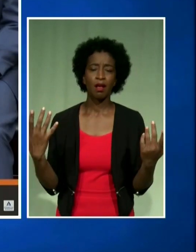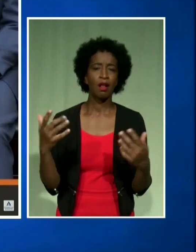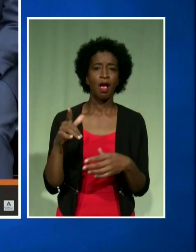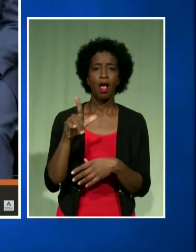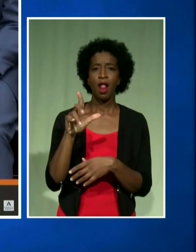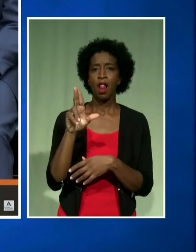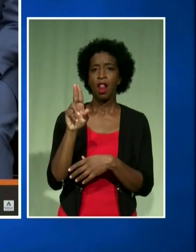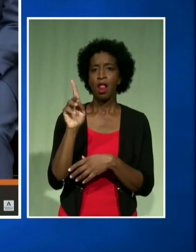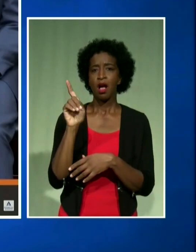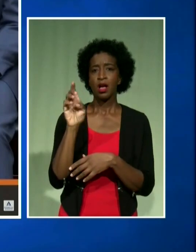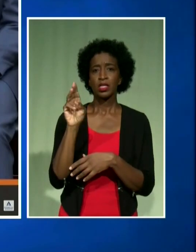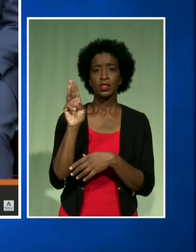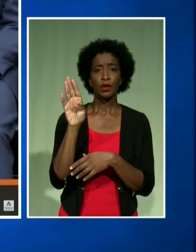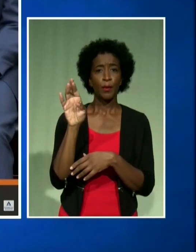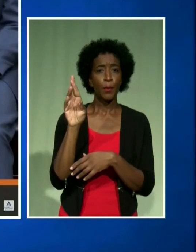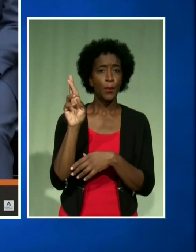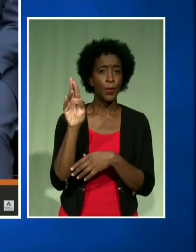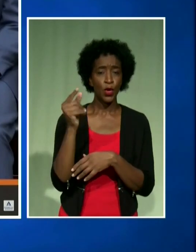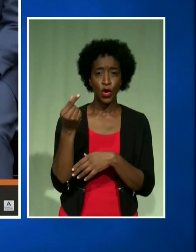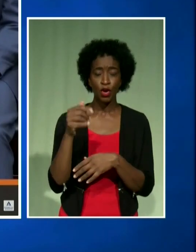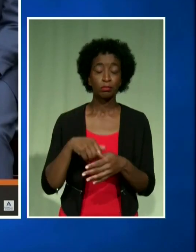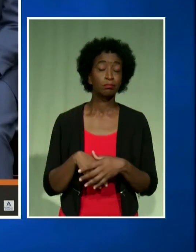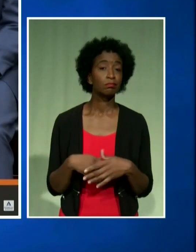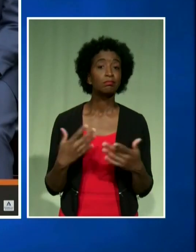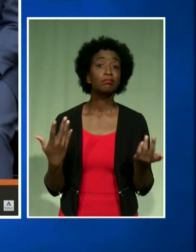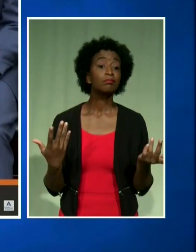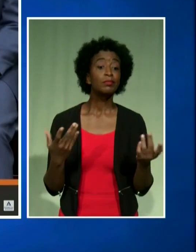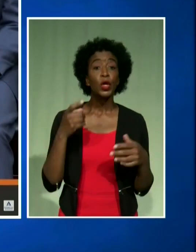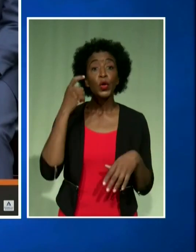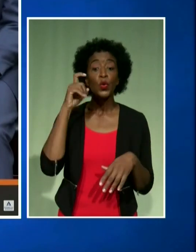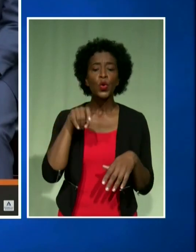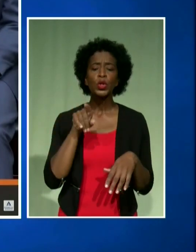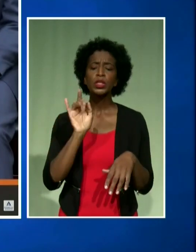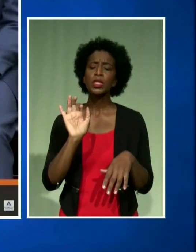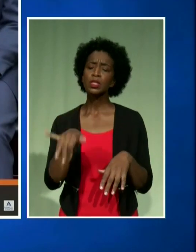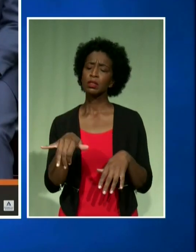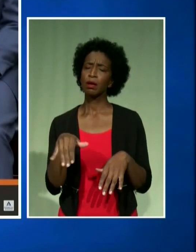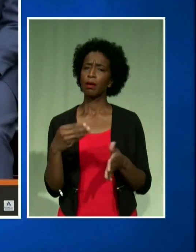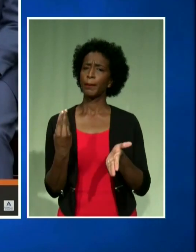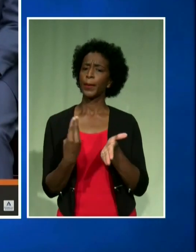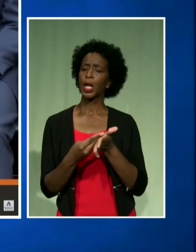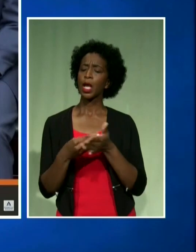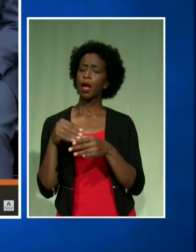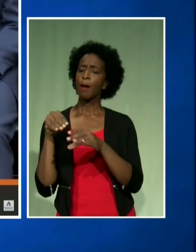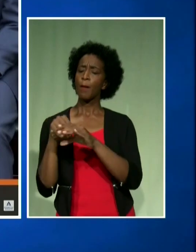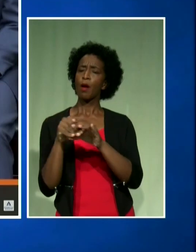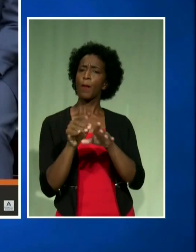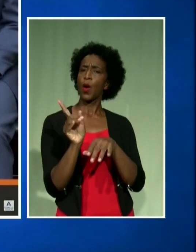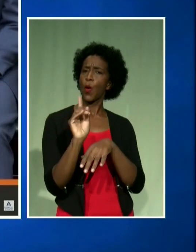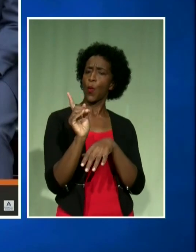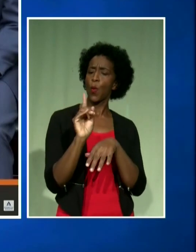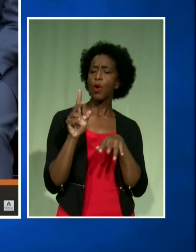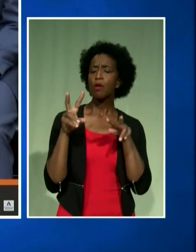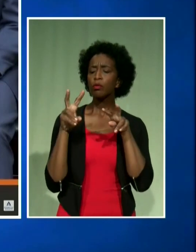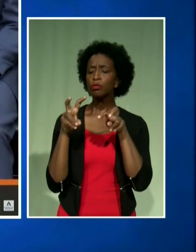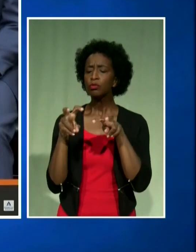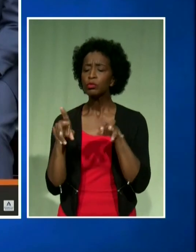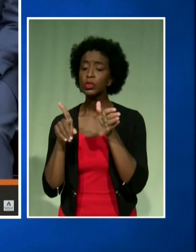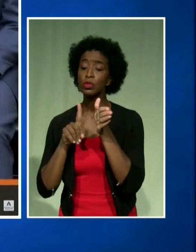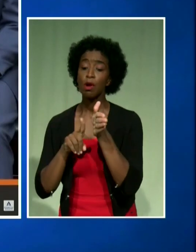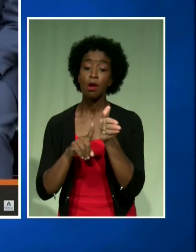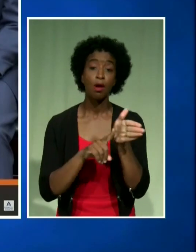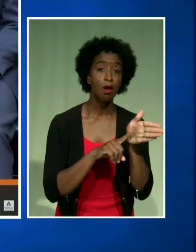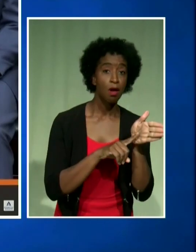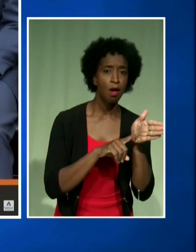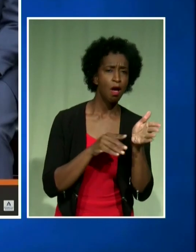Tom Cruise told us in that famous movie, follow the money. Follow the money. Where has the money gone? It hasn't come to the Caribbean. And what